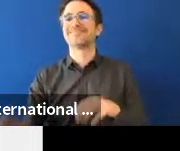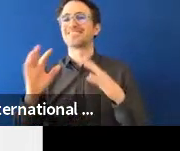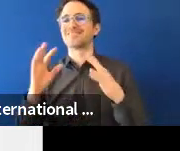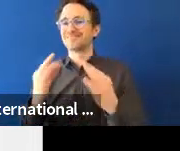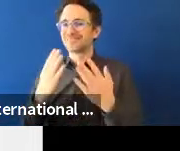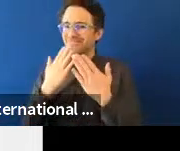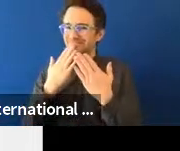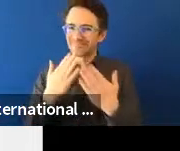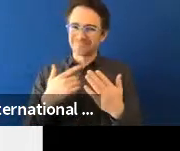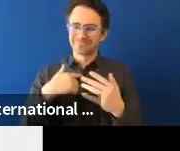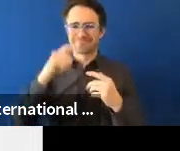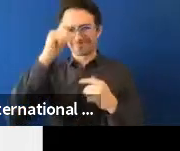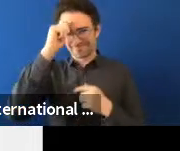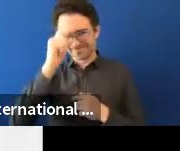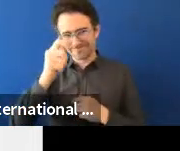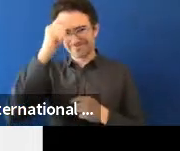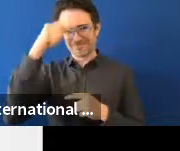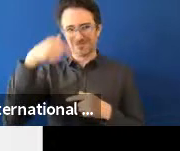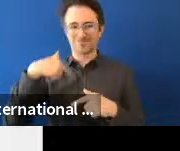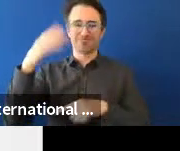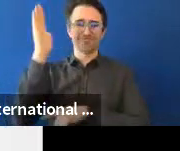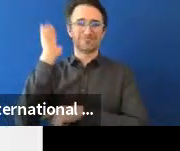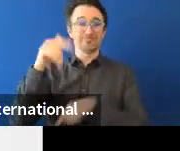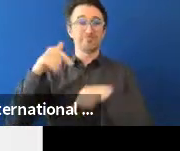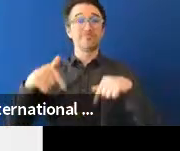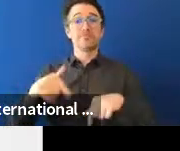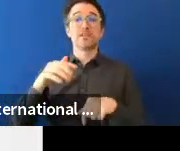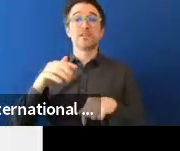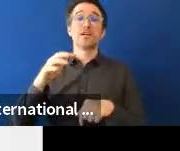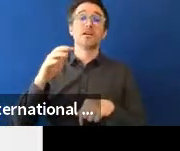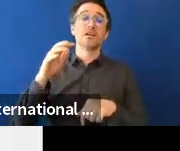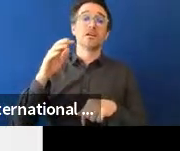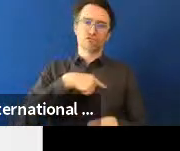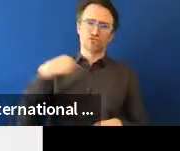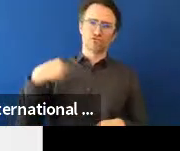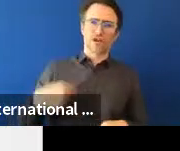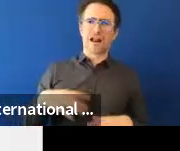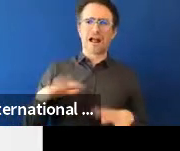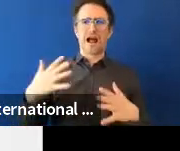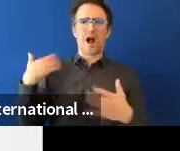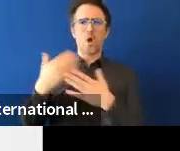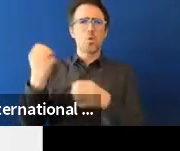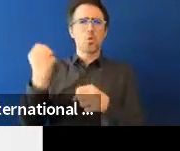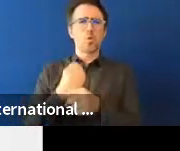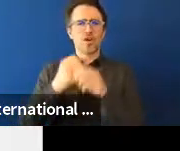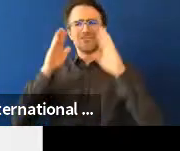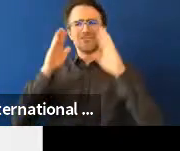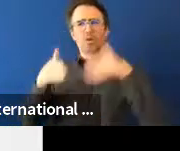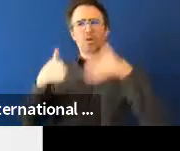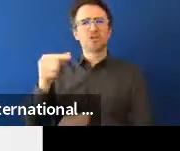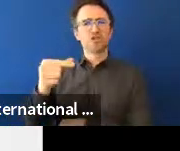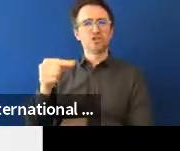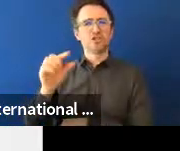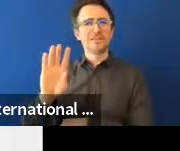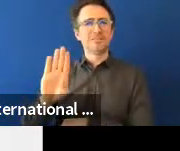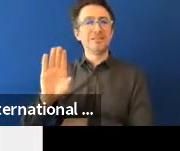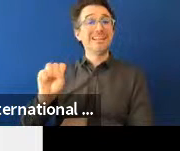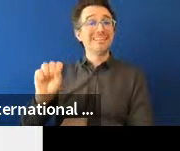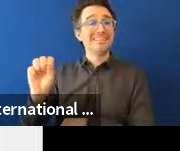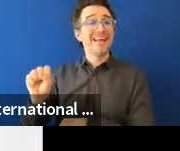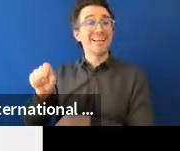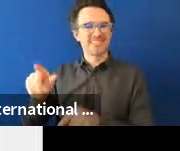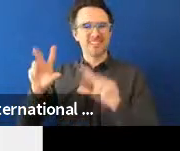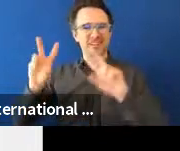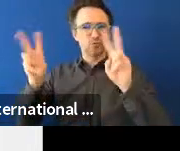experience in addressing some preference and GBSS at this high-level dialogue. Next, please.